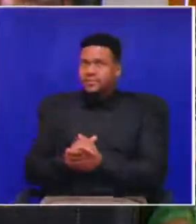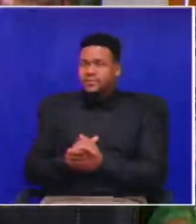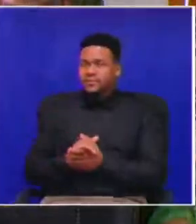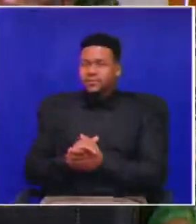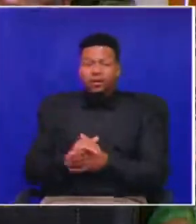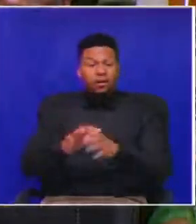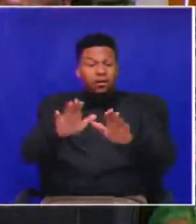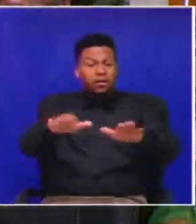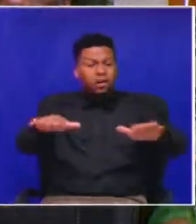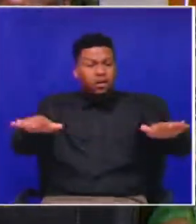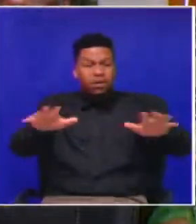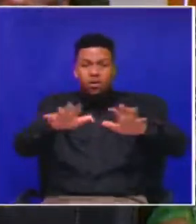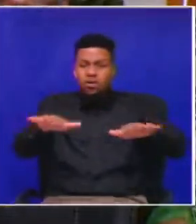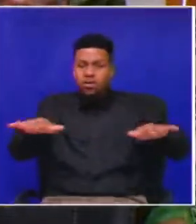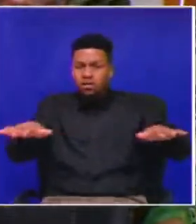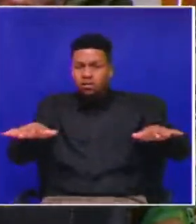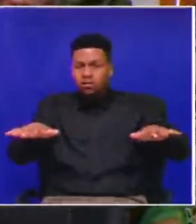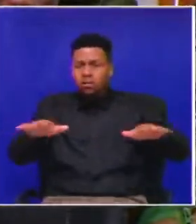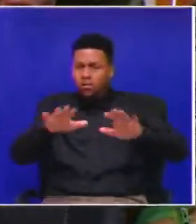Order, please allow